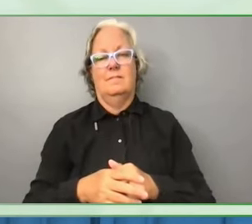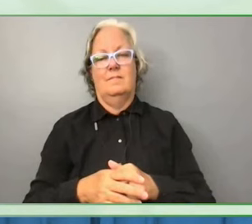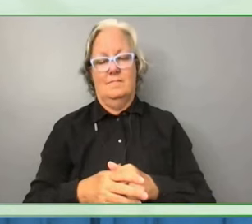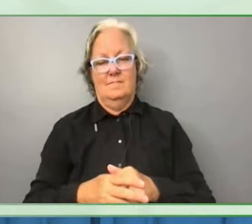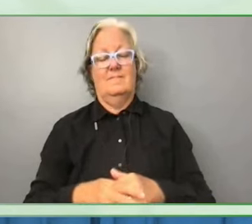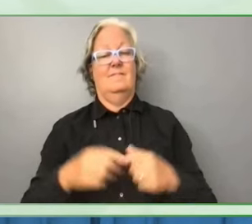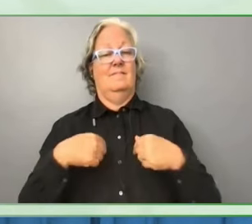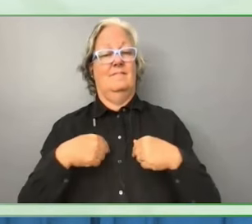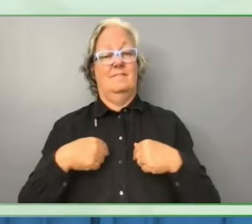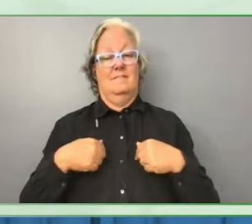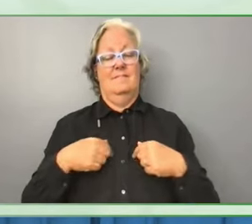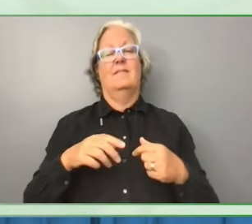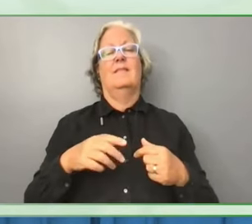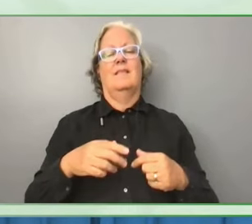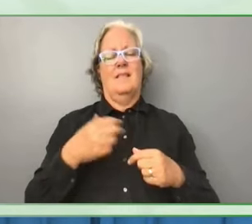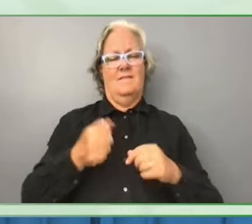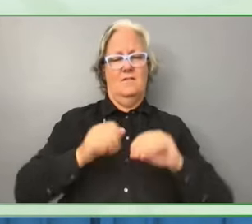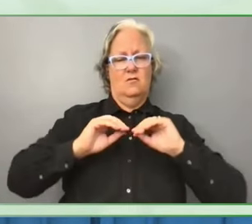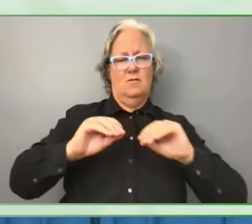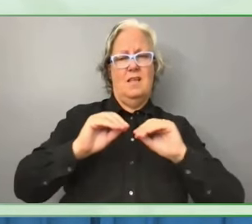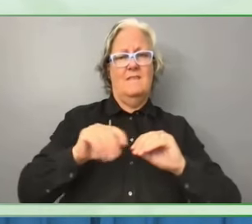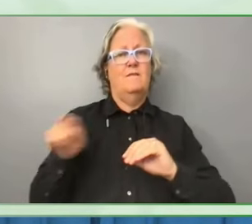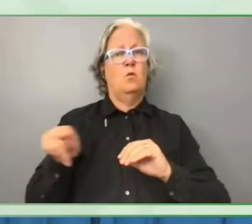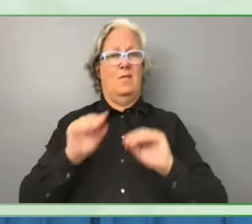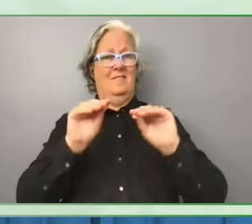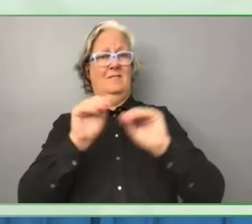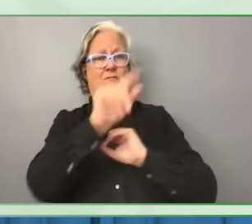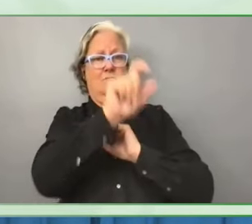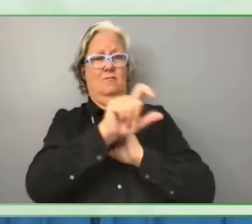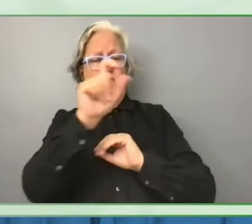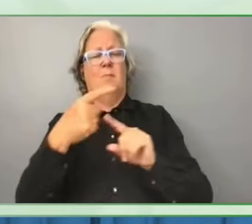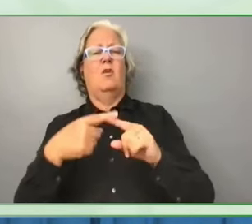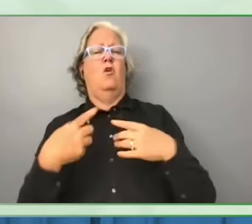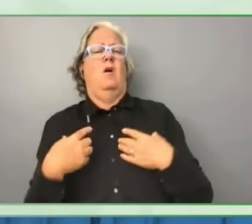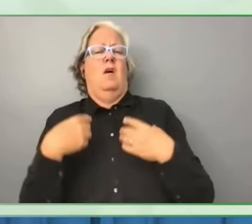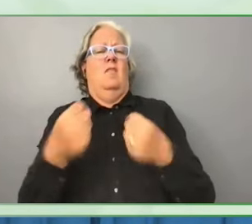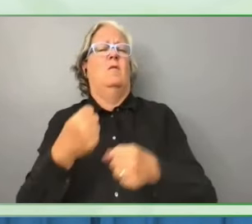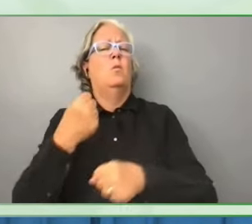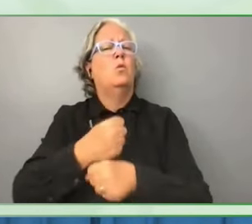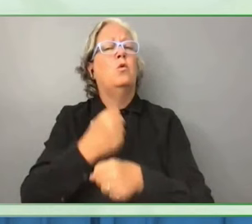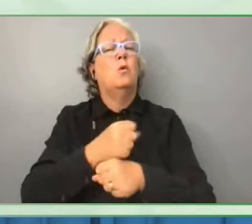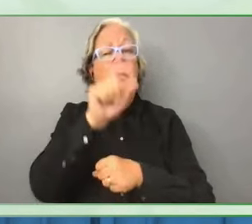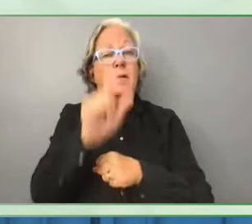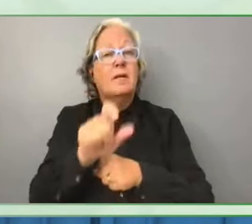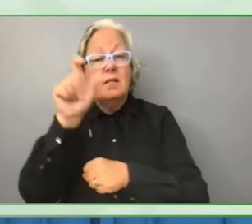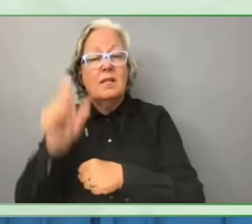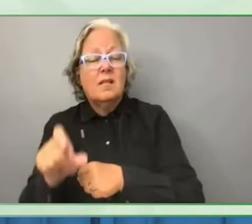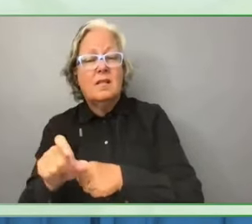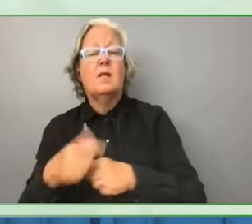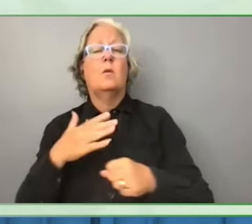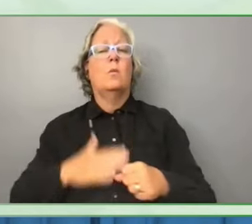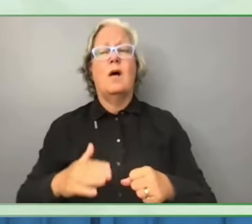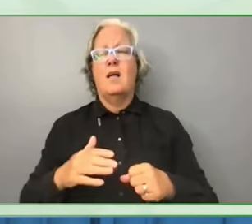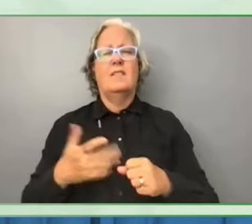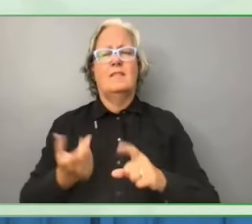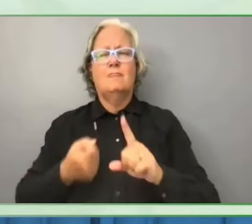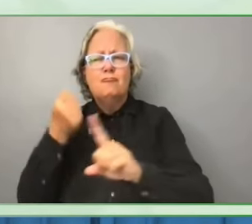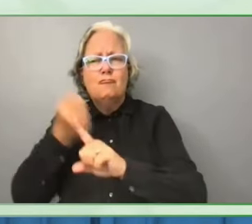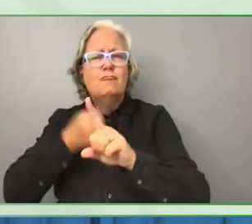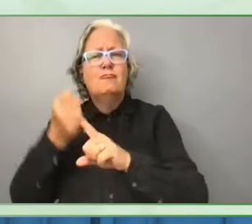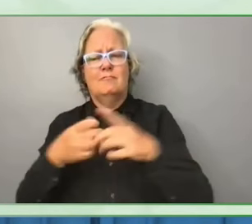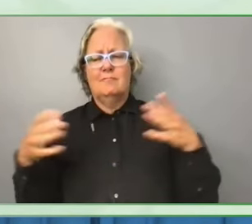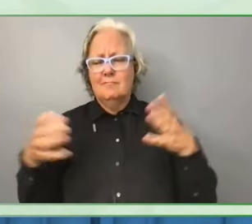HR training for teacher and health worker, forum parents group and champion group to support each other and